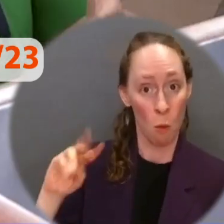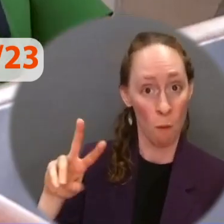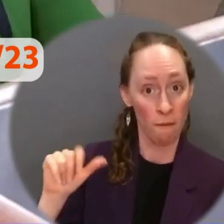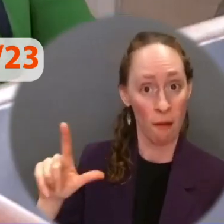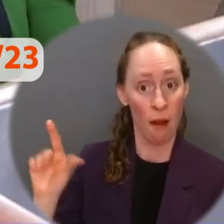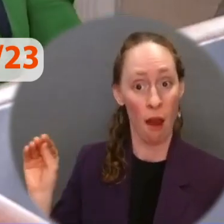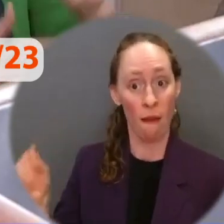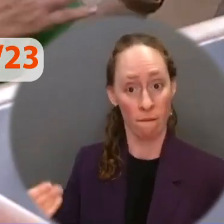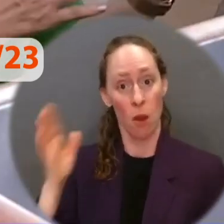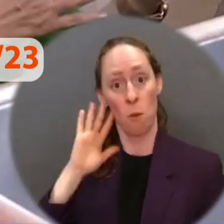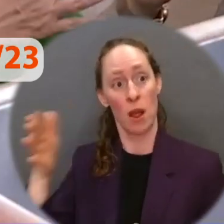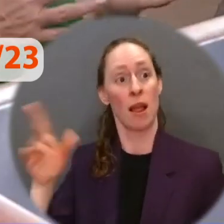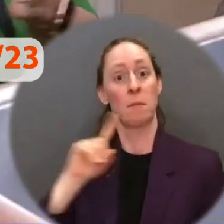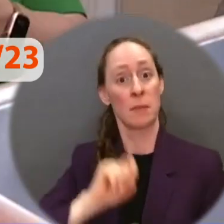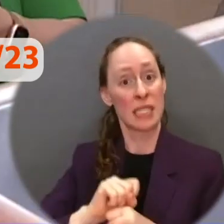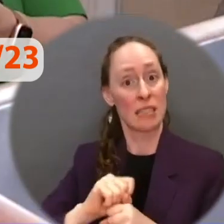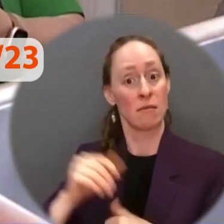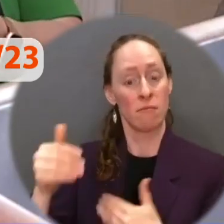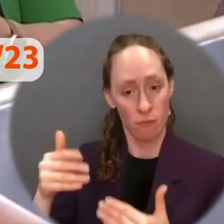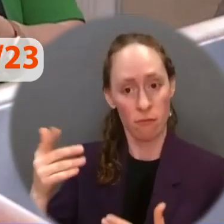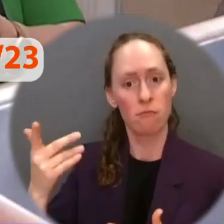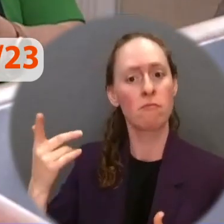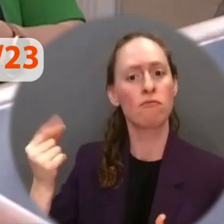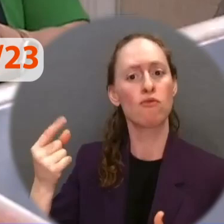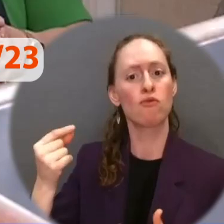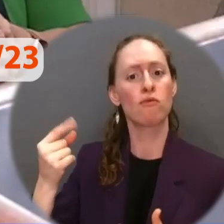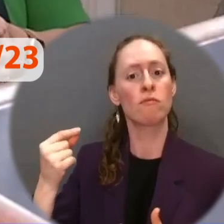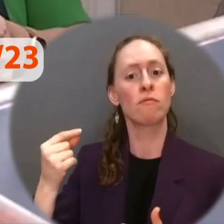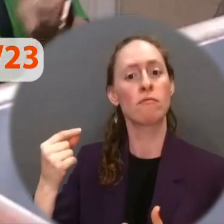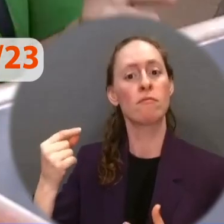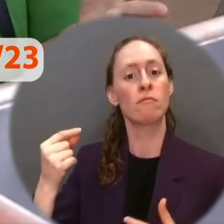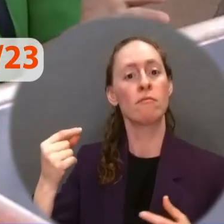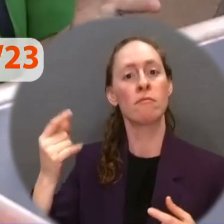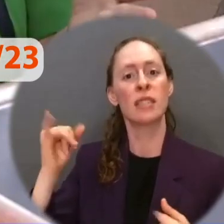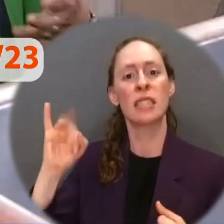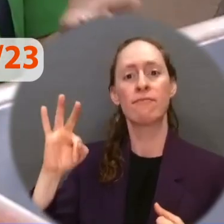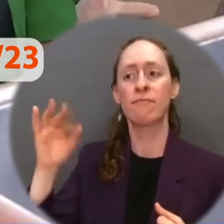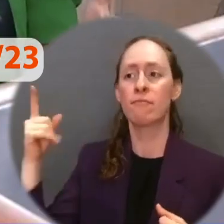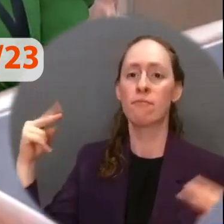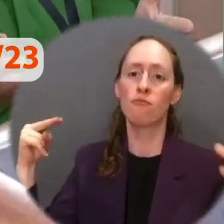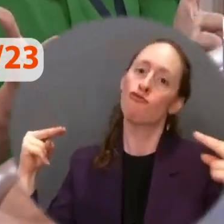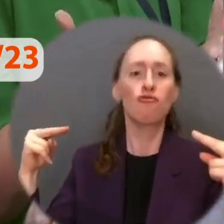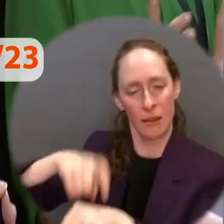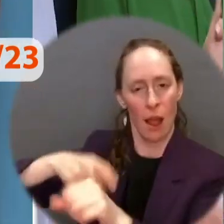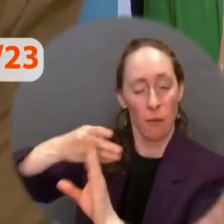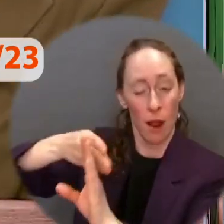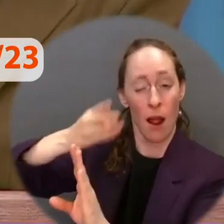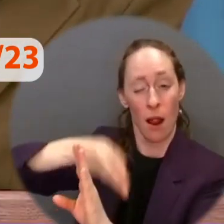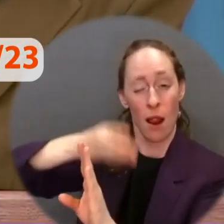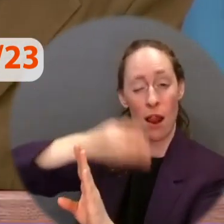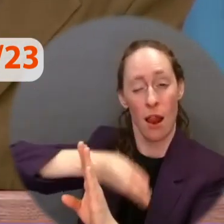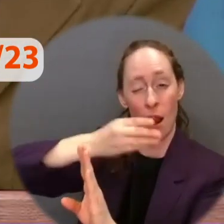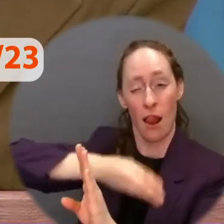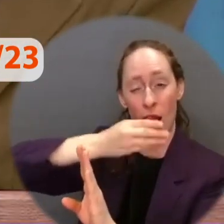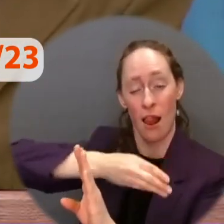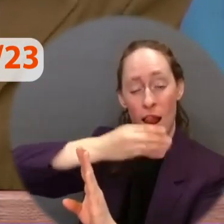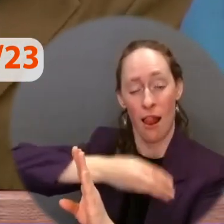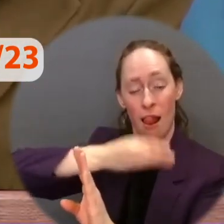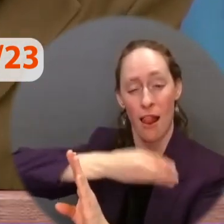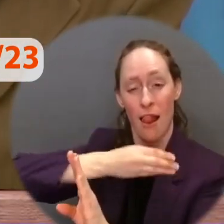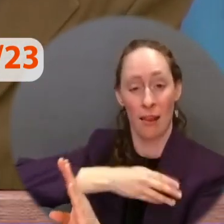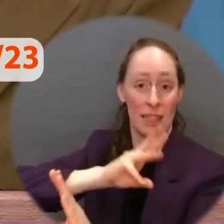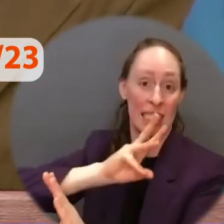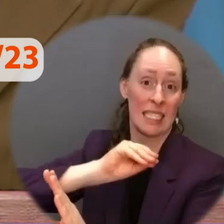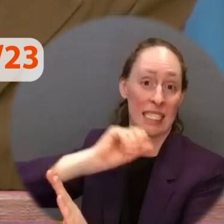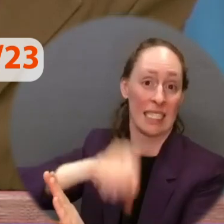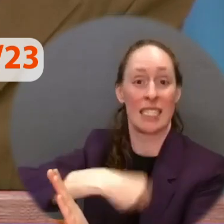same position the president has held for a while, and McCarthy has too. So do you have an expectation of movement? It's that simple. It is